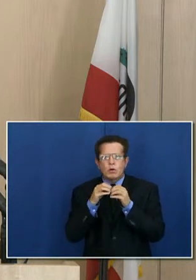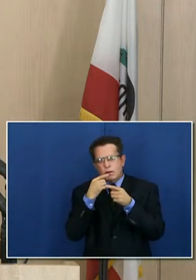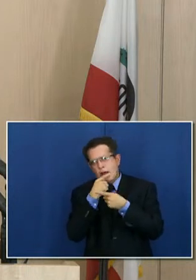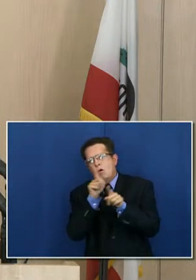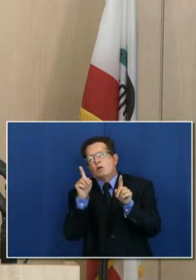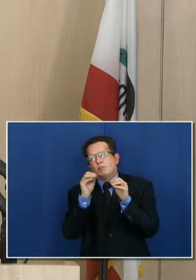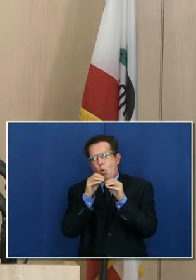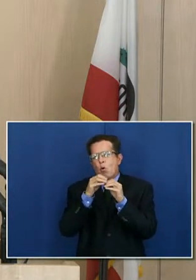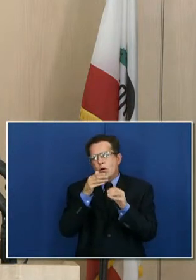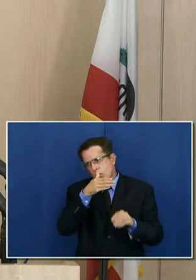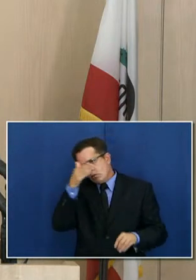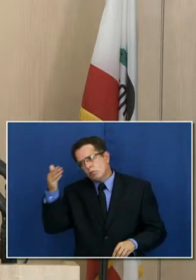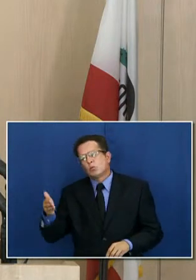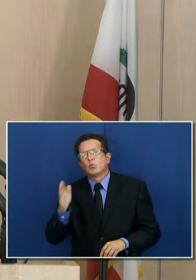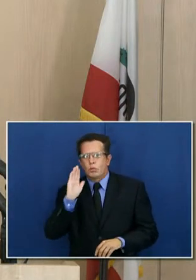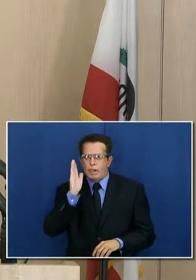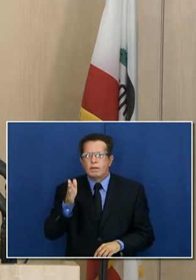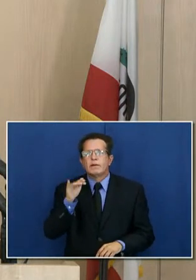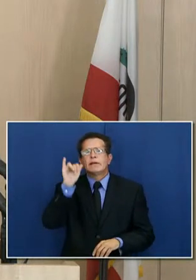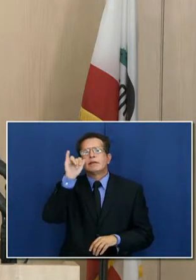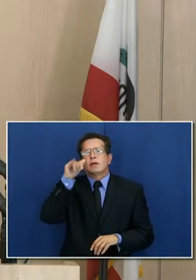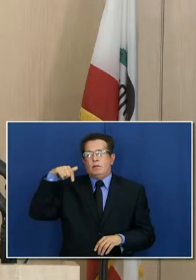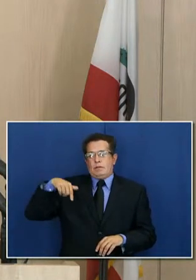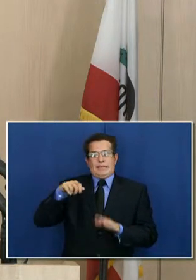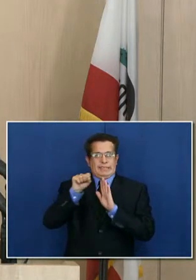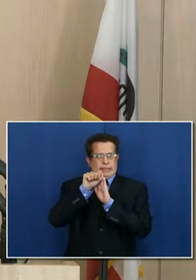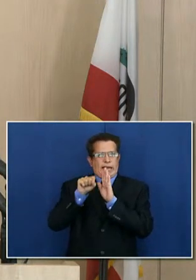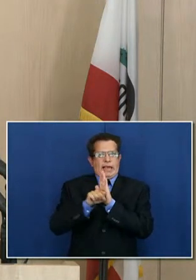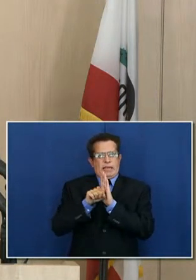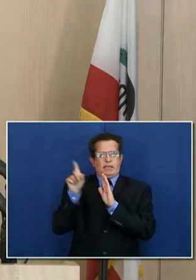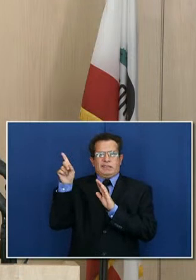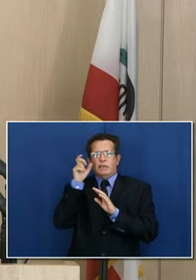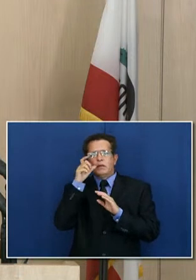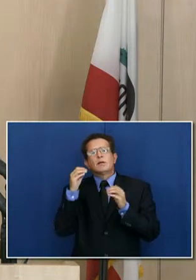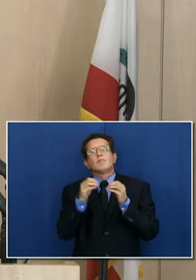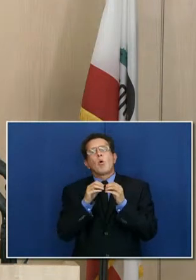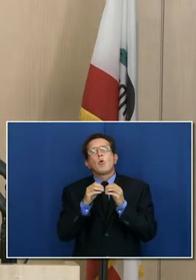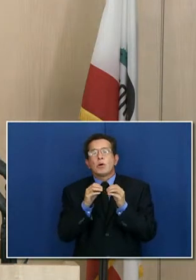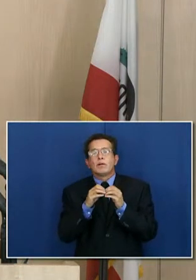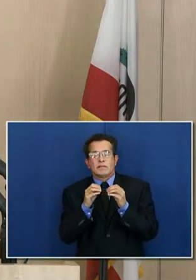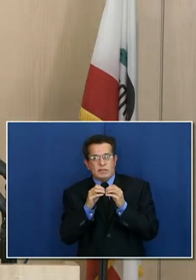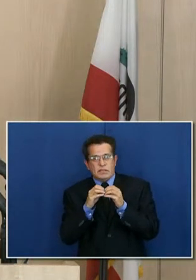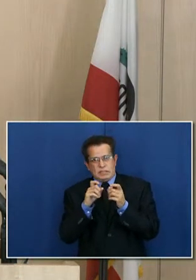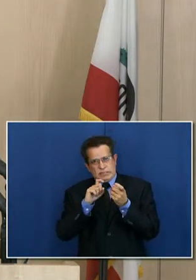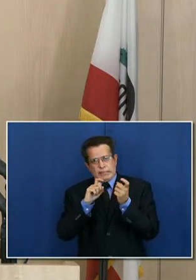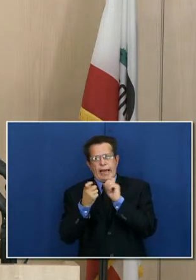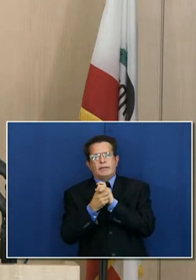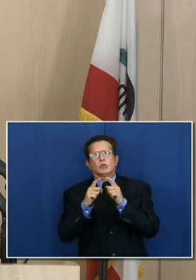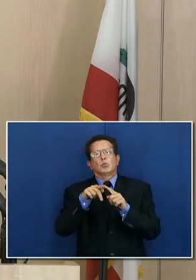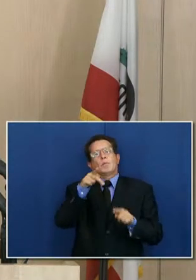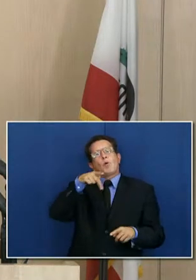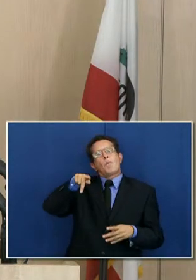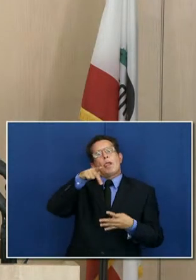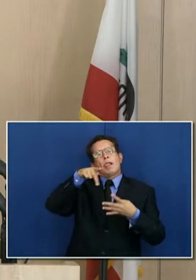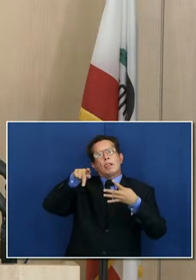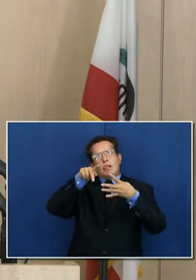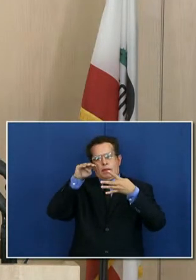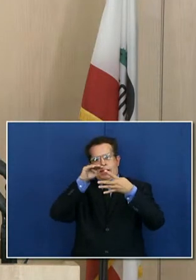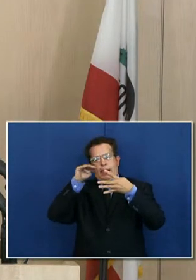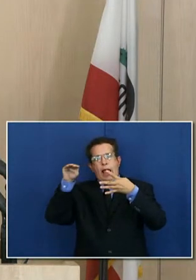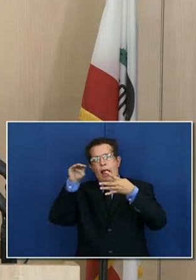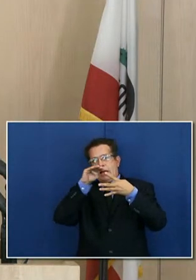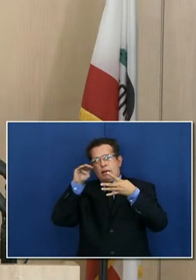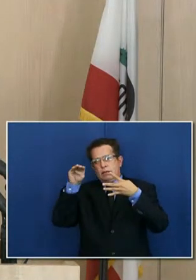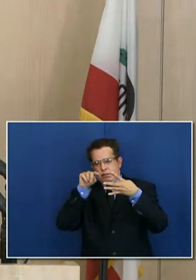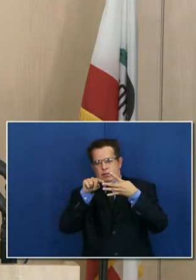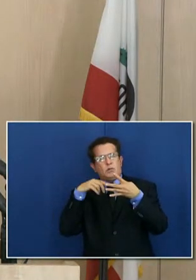process. Another important announcement yesterday, the state made some more changes or adjustments to the purple tier. We certainly want to avoid